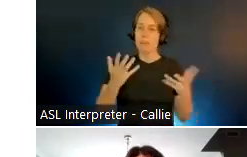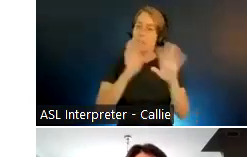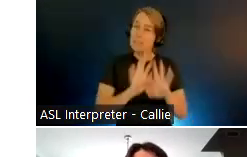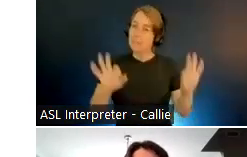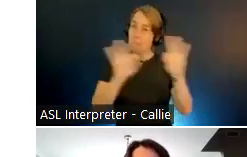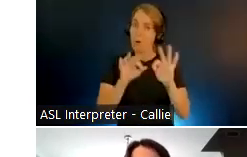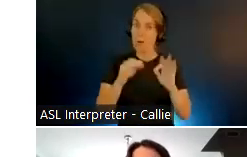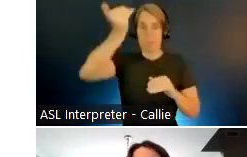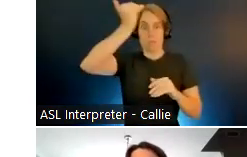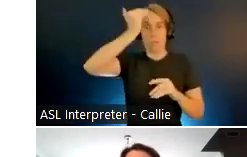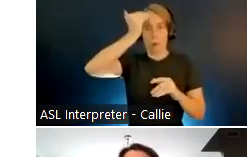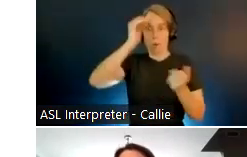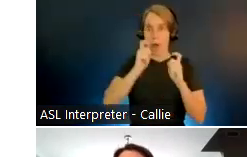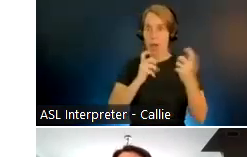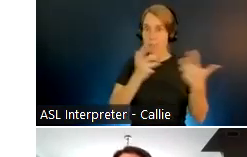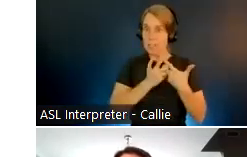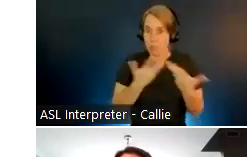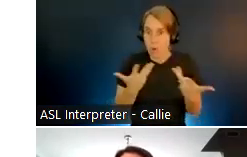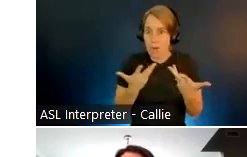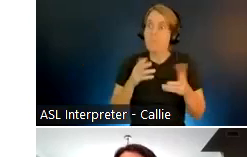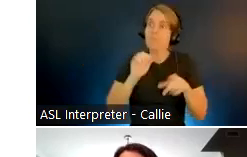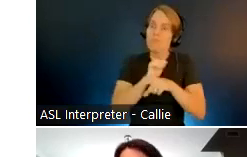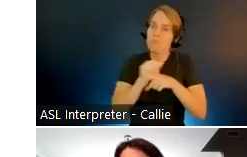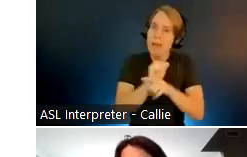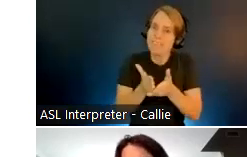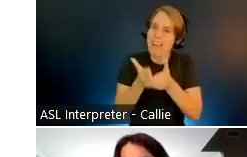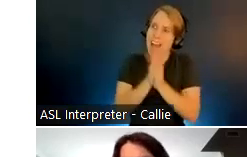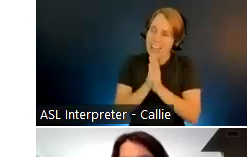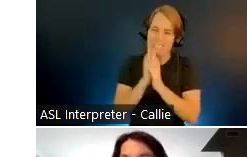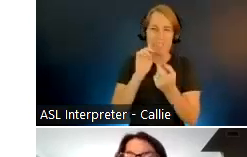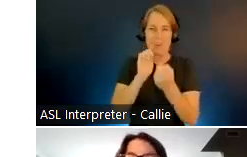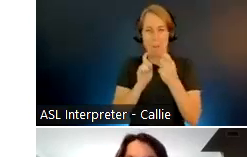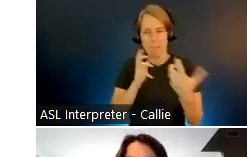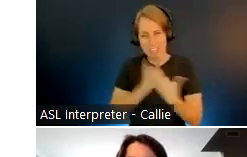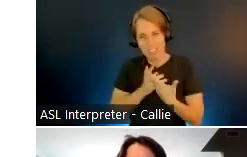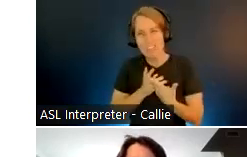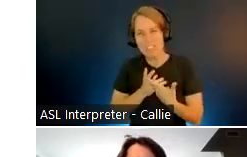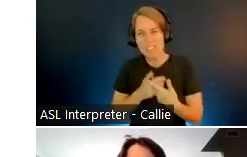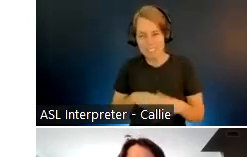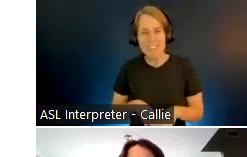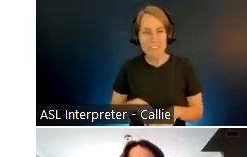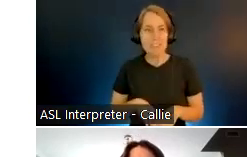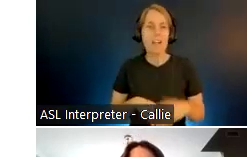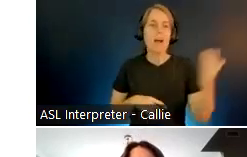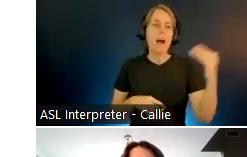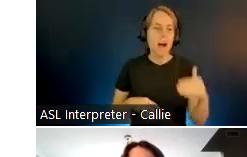accommodations. And then ask for copies of documentation from VR and the Commission for the